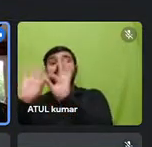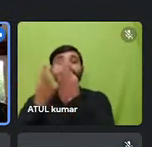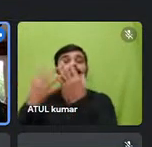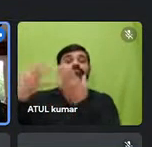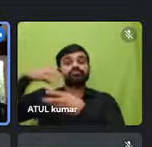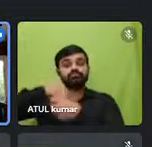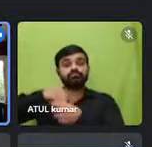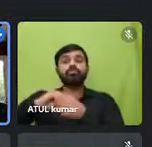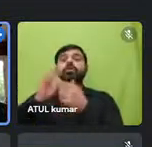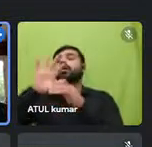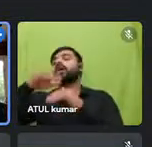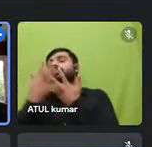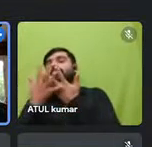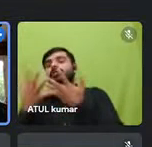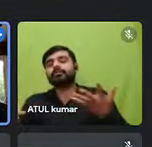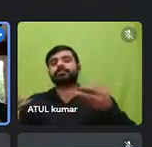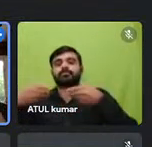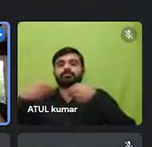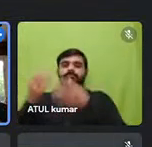and other resources.